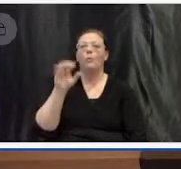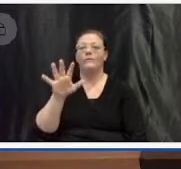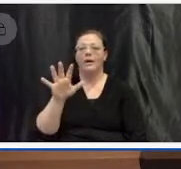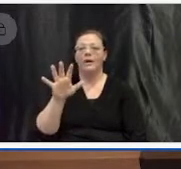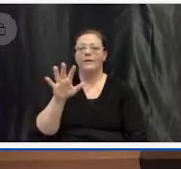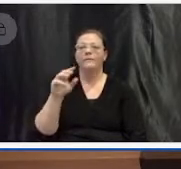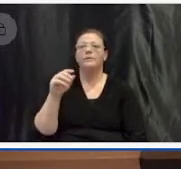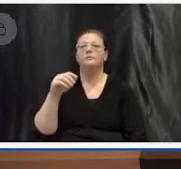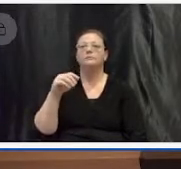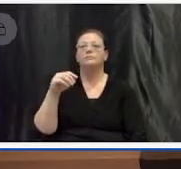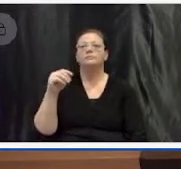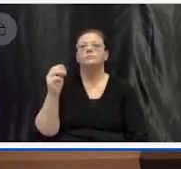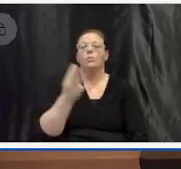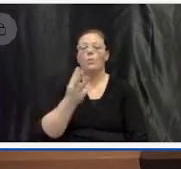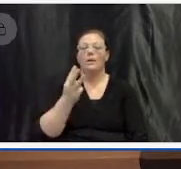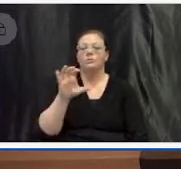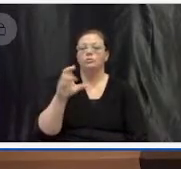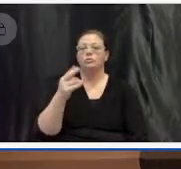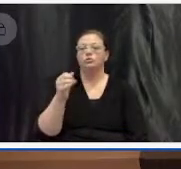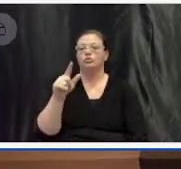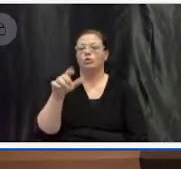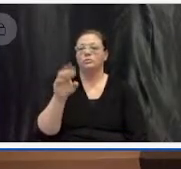1005 West Charles Bussey Avenue.